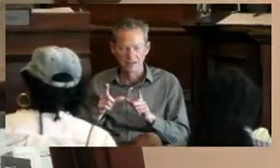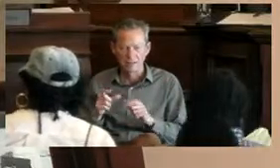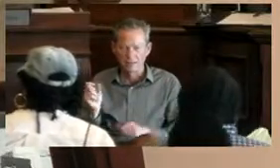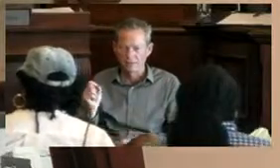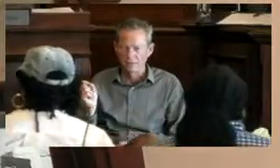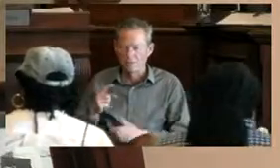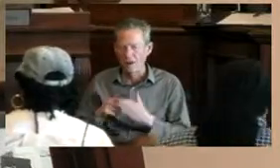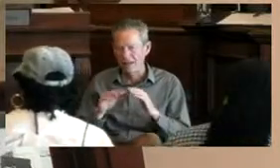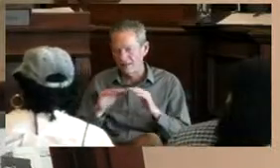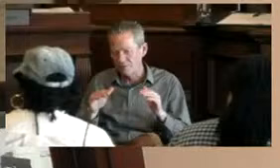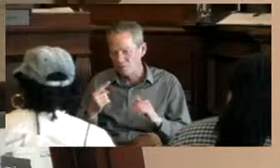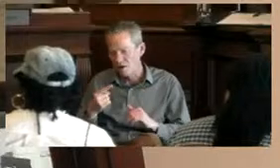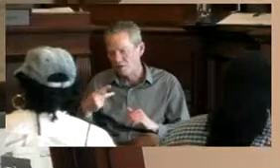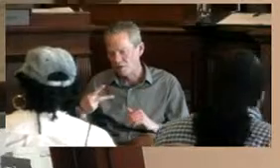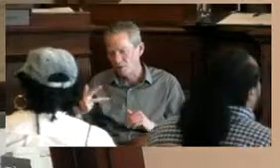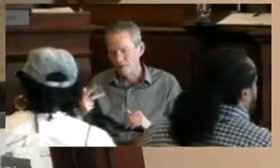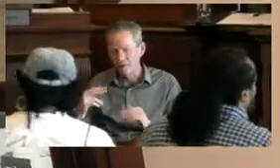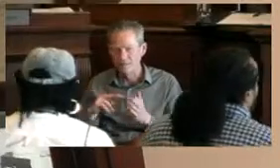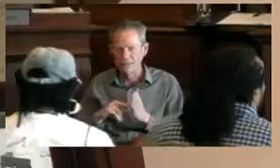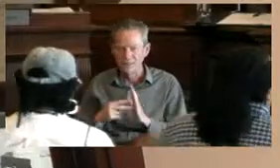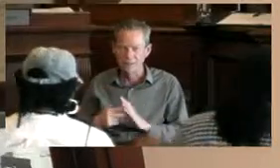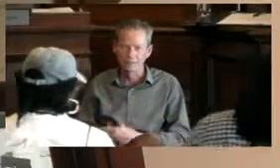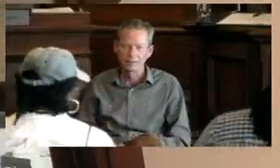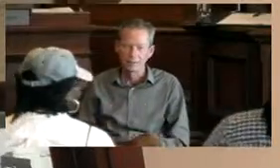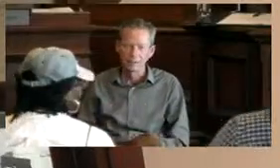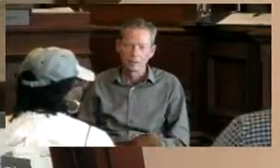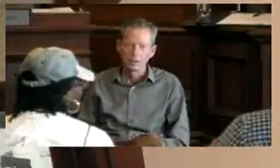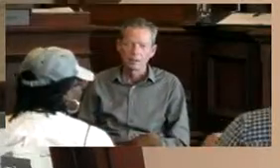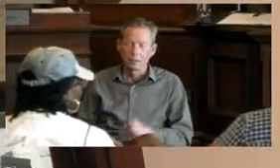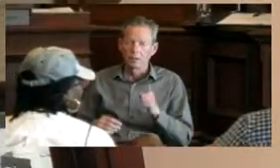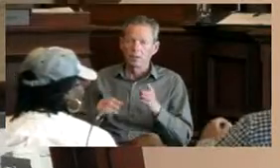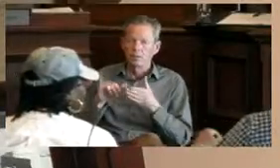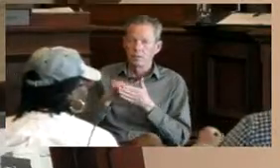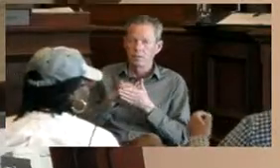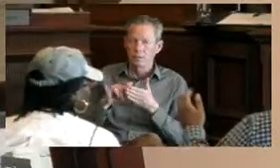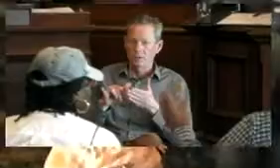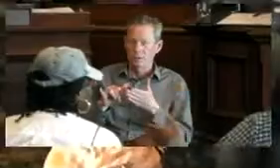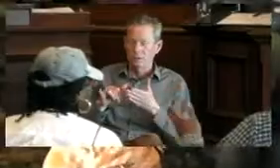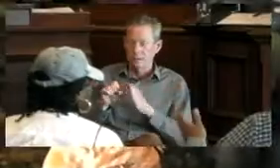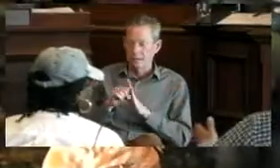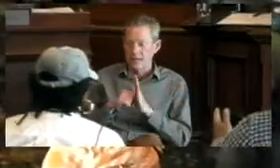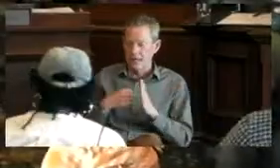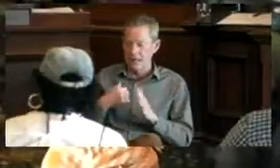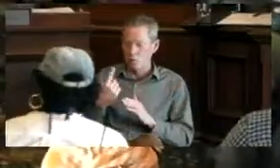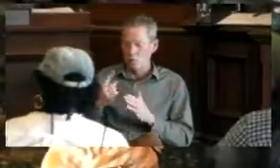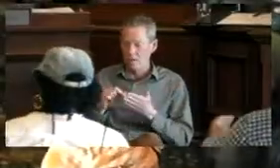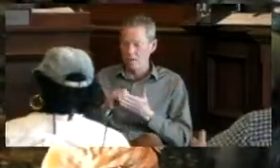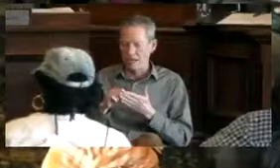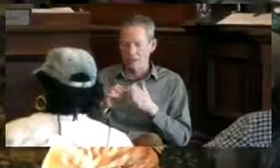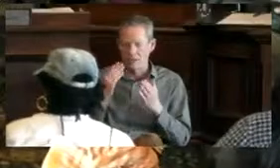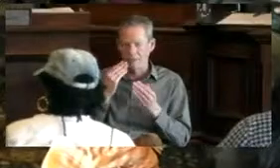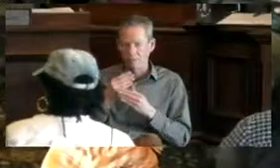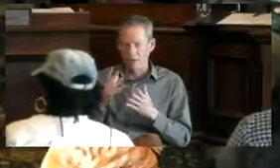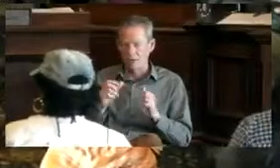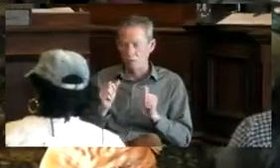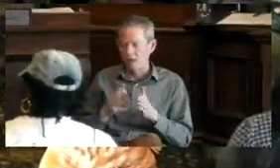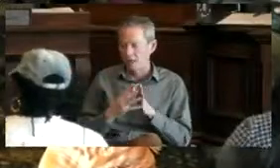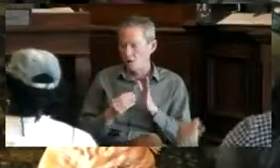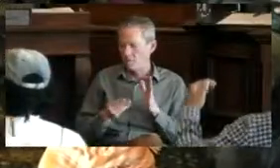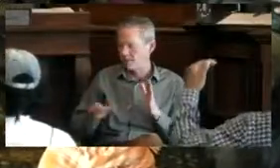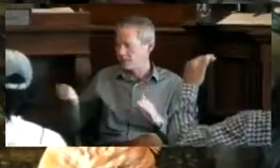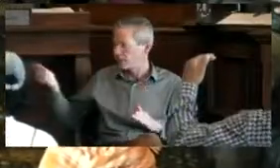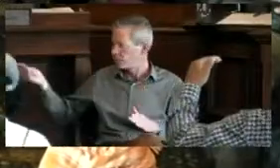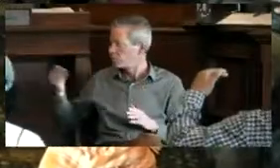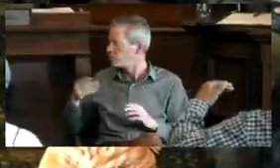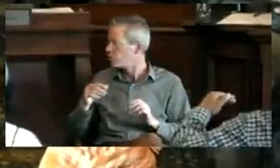what level 1, 2, and 3 mean? Mm-hmm. Absolutely. So New York State has one pagers on all the different license types, and we can get those copies over to you guys so